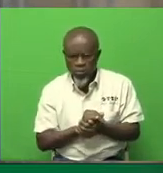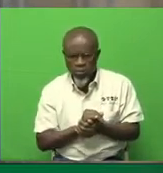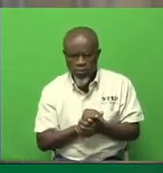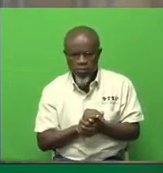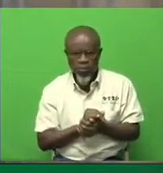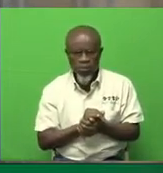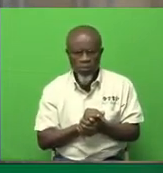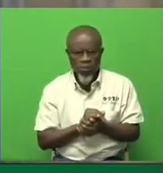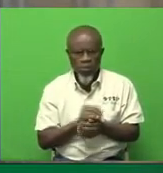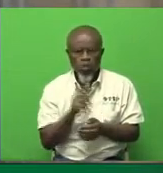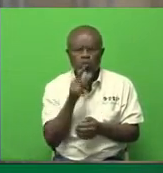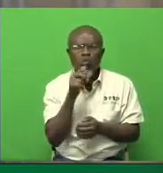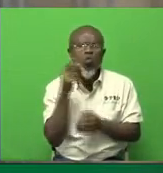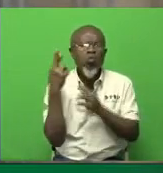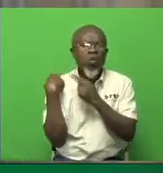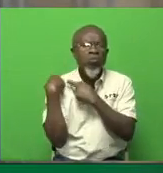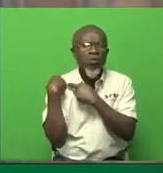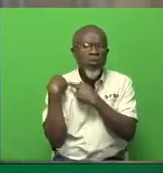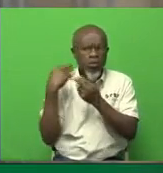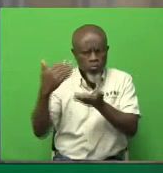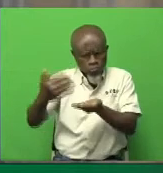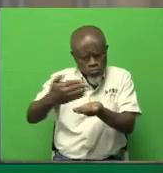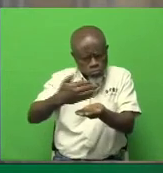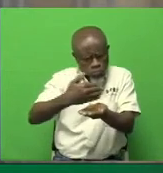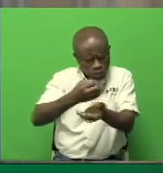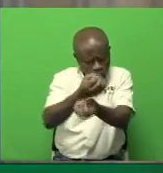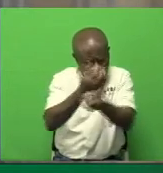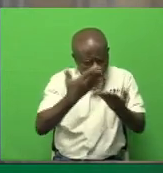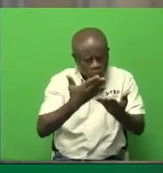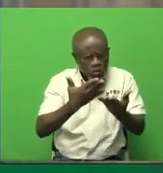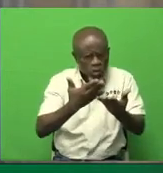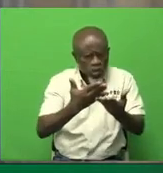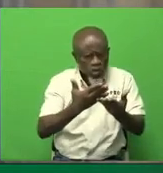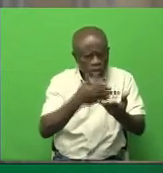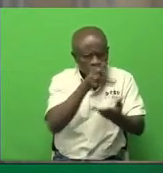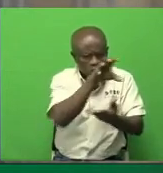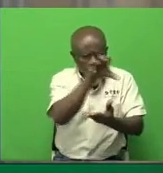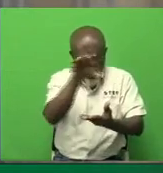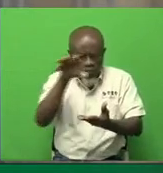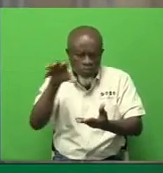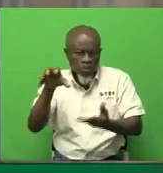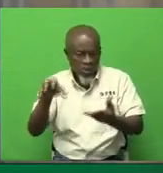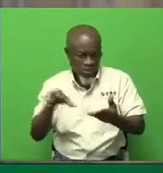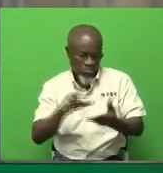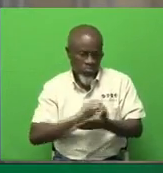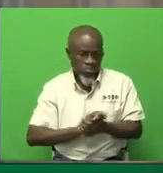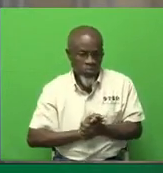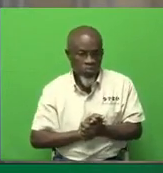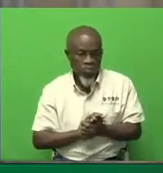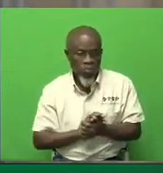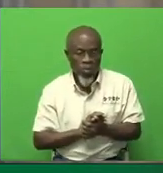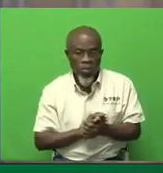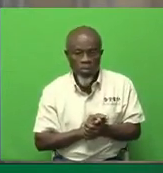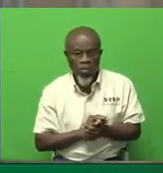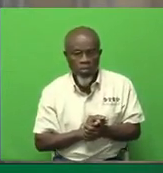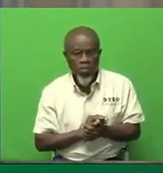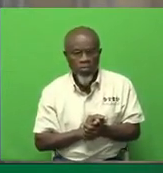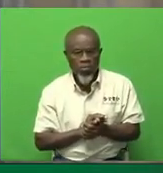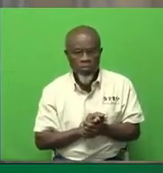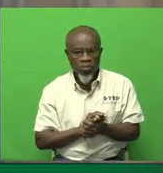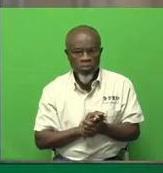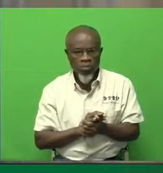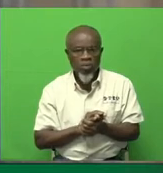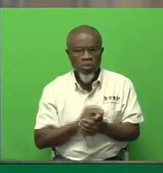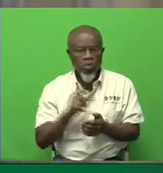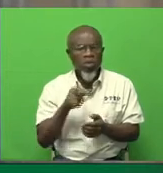is the responsibility of a national statistical office from activities relating to forecasting preparing GD